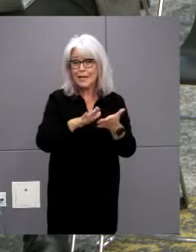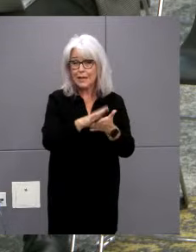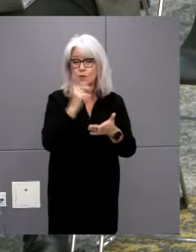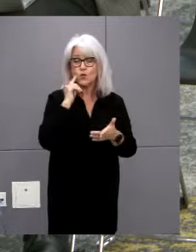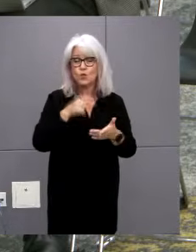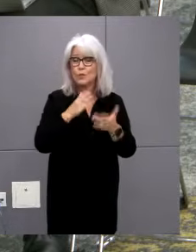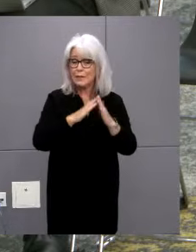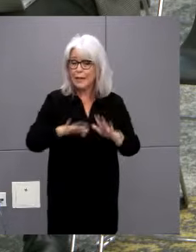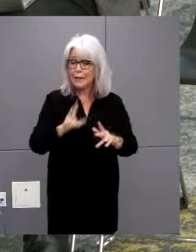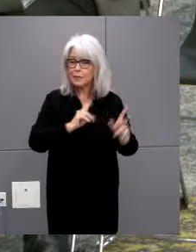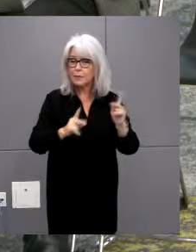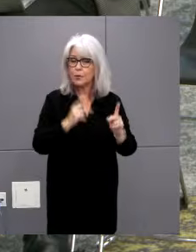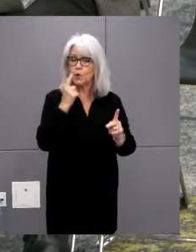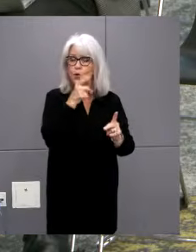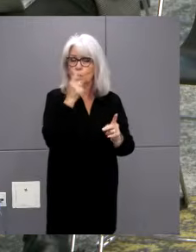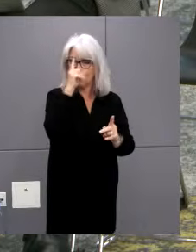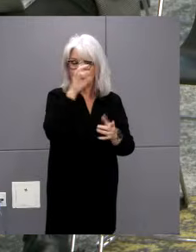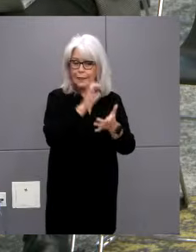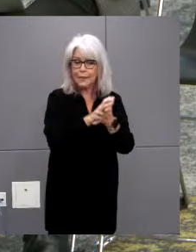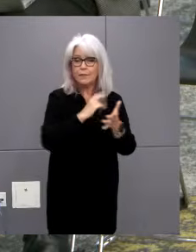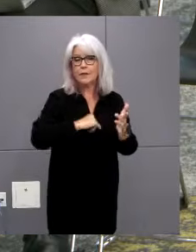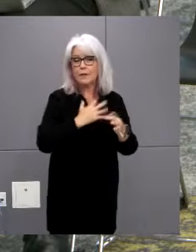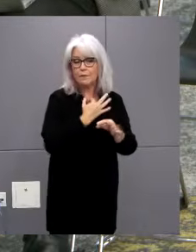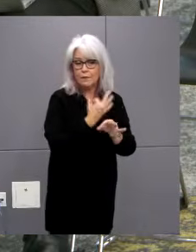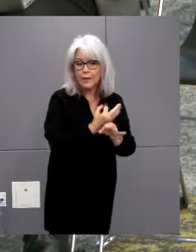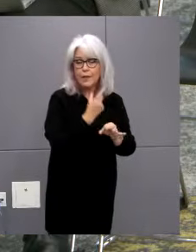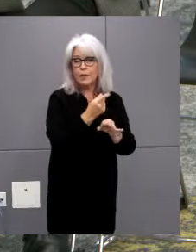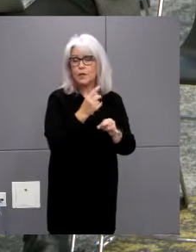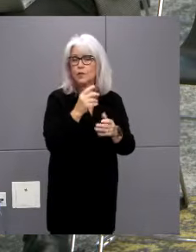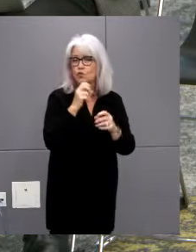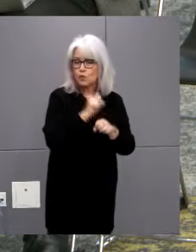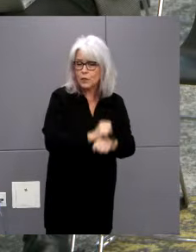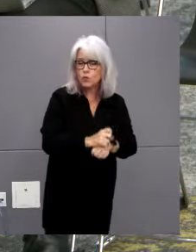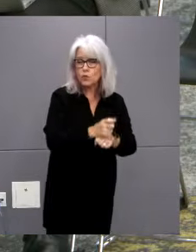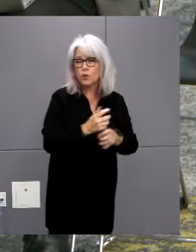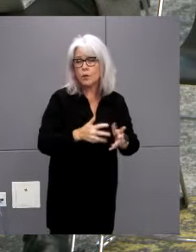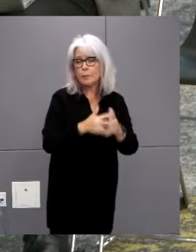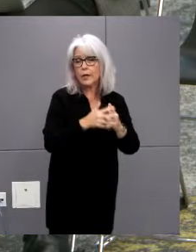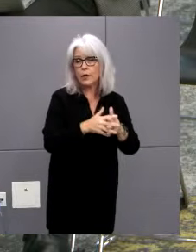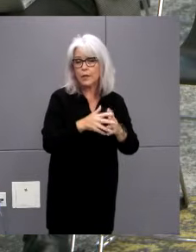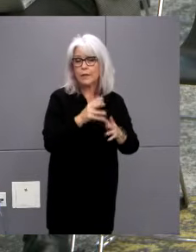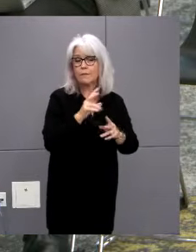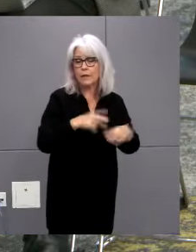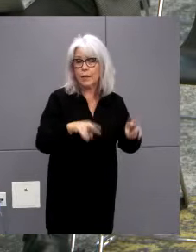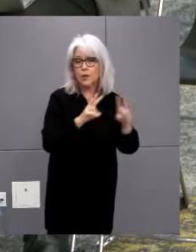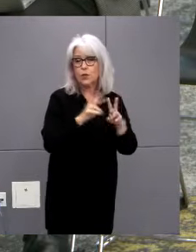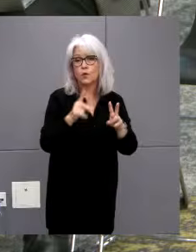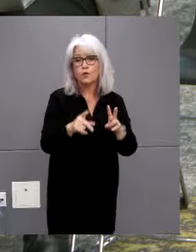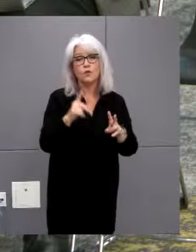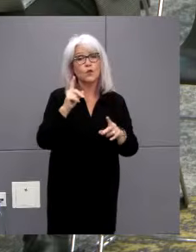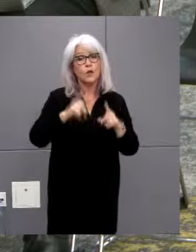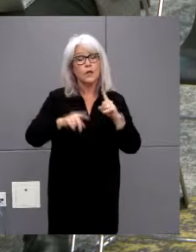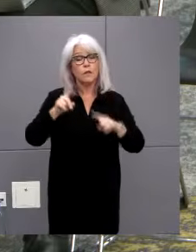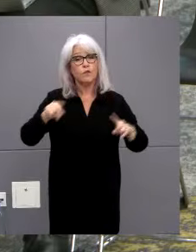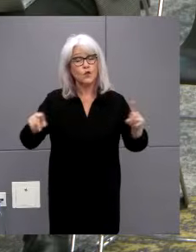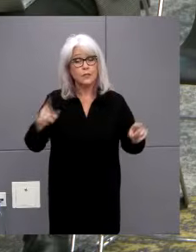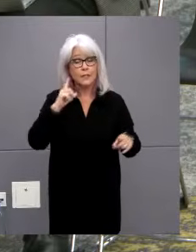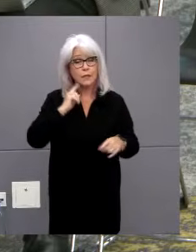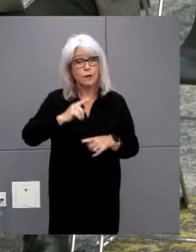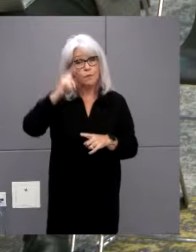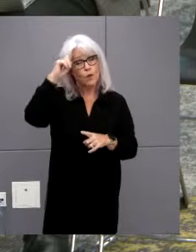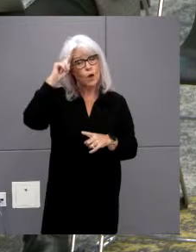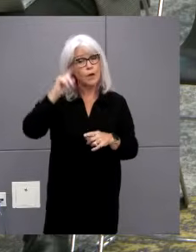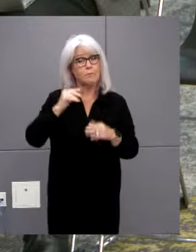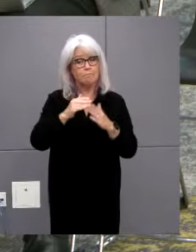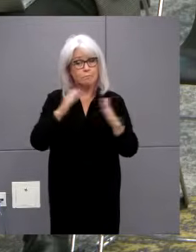who believe in faith, patriotism, or traditional American values. True diversity includes diversity of thoughts. Students and staff